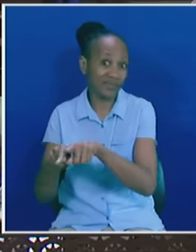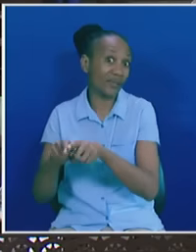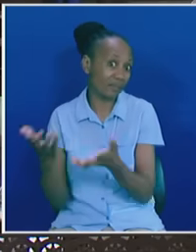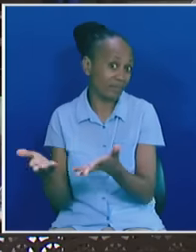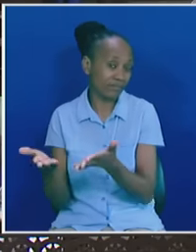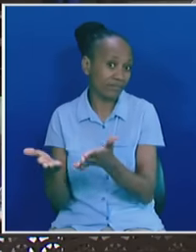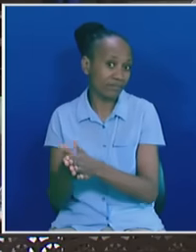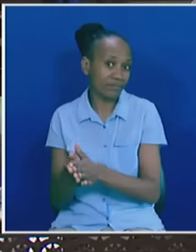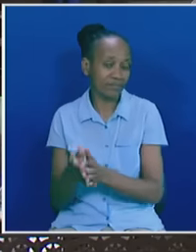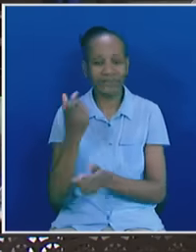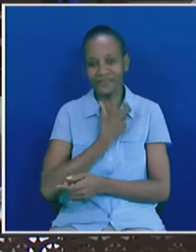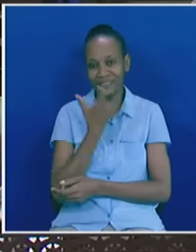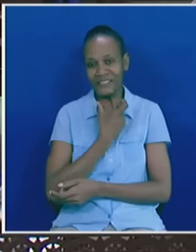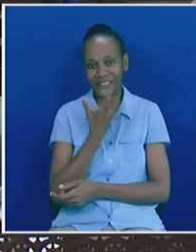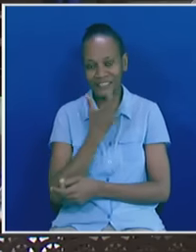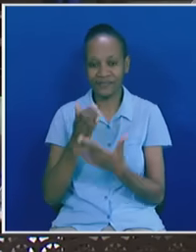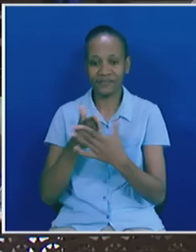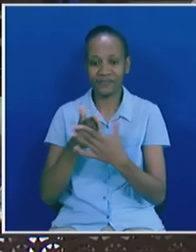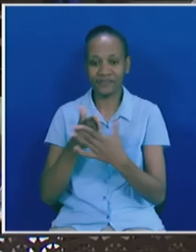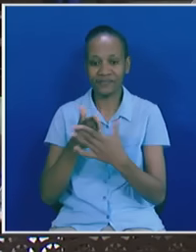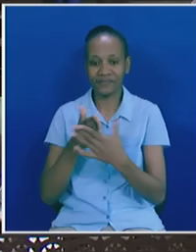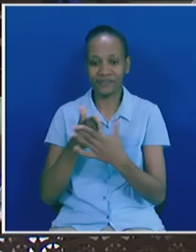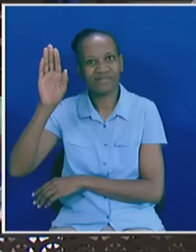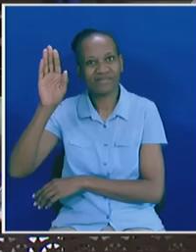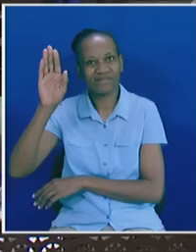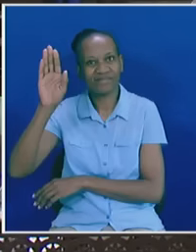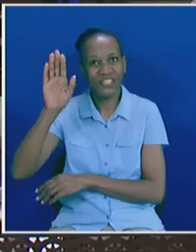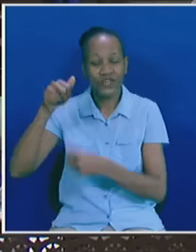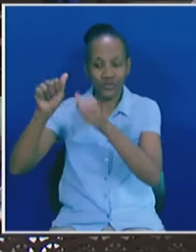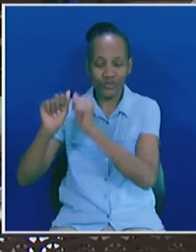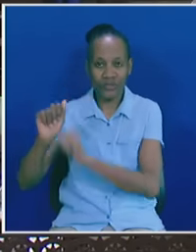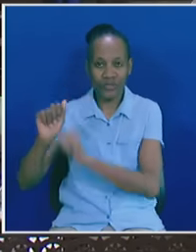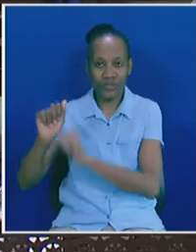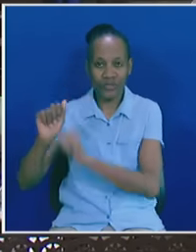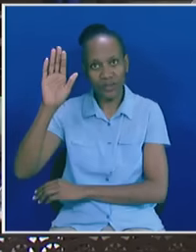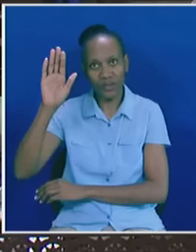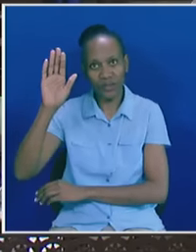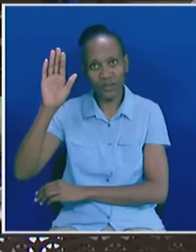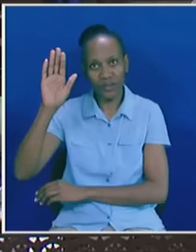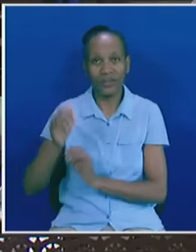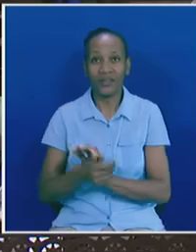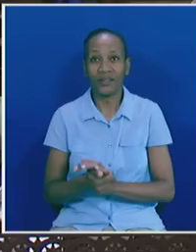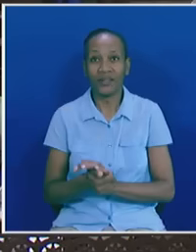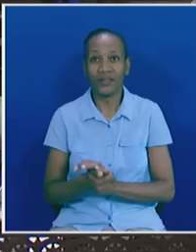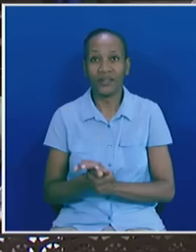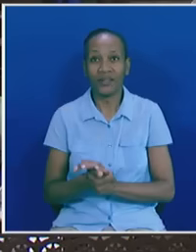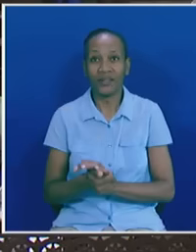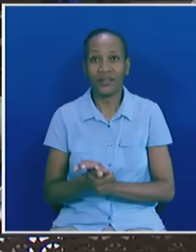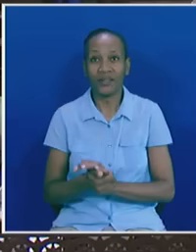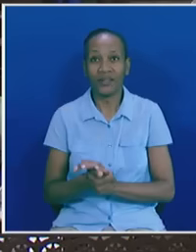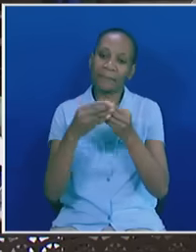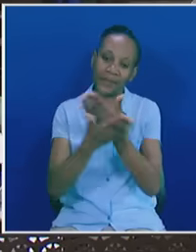Okay, honorable member, Chair, a cheap watch make the, Honourable the, members, the order. most noise.